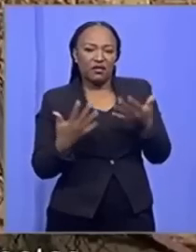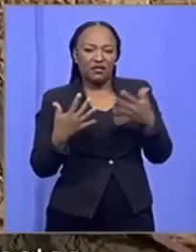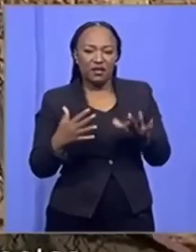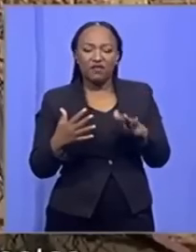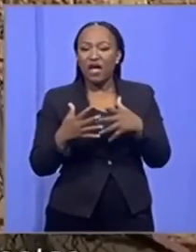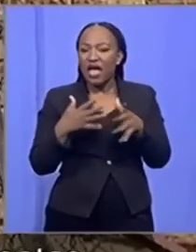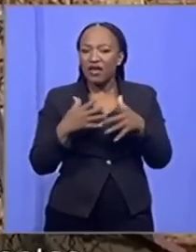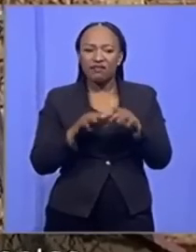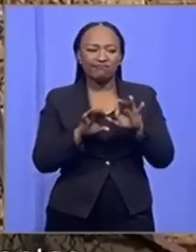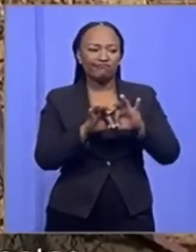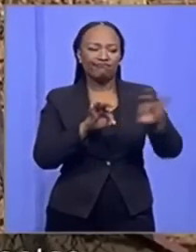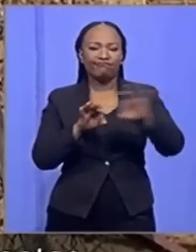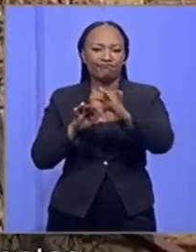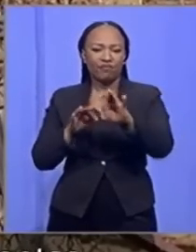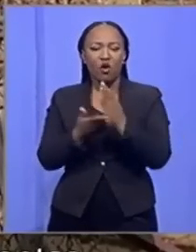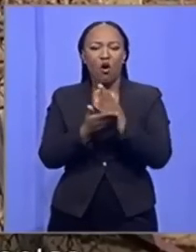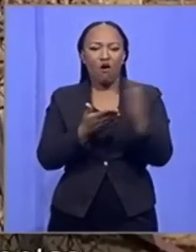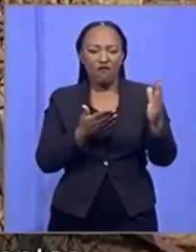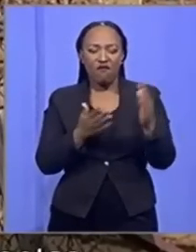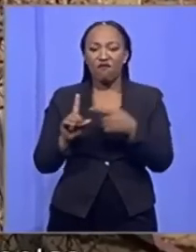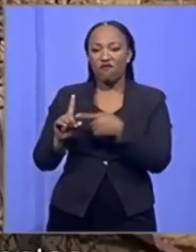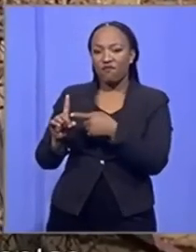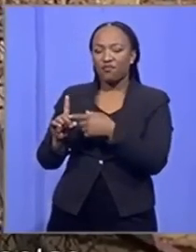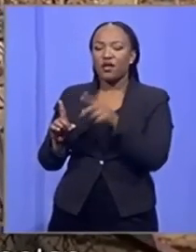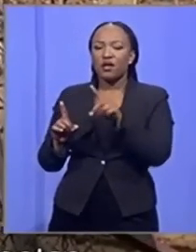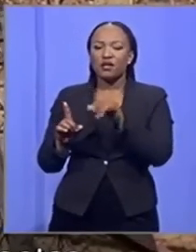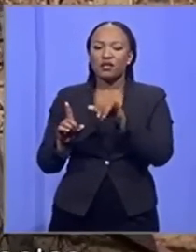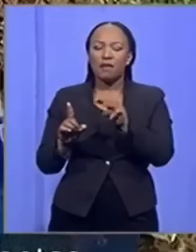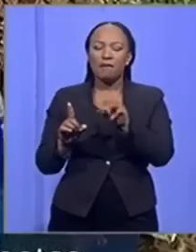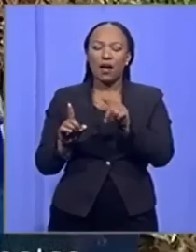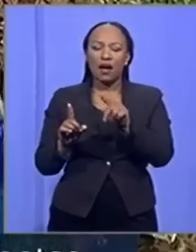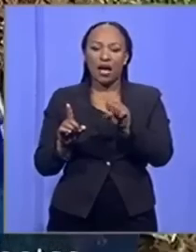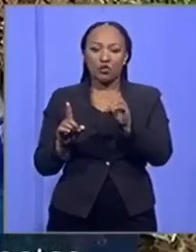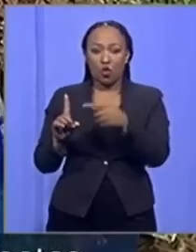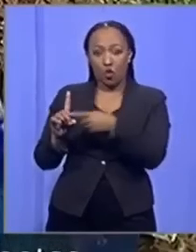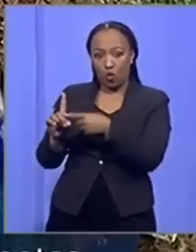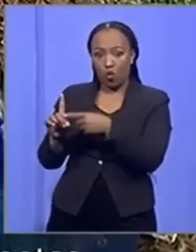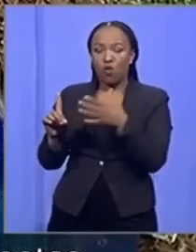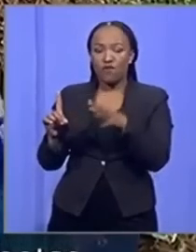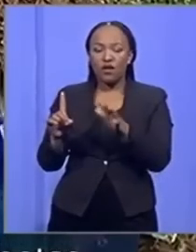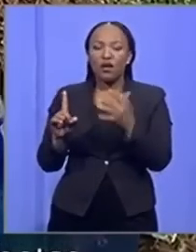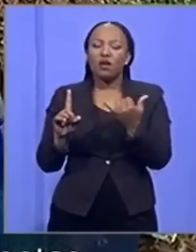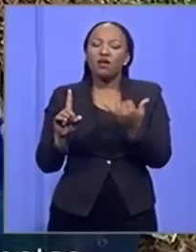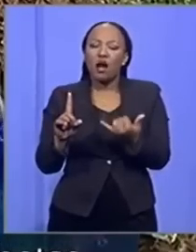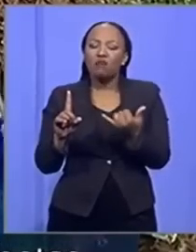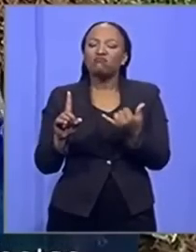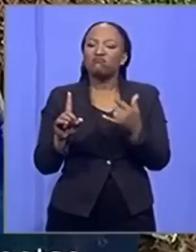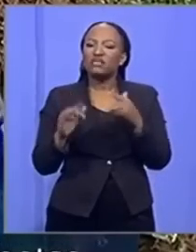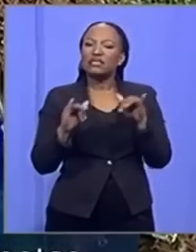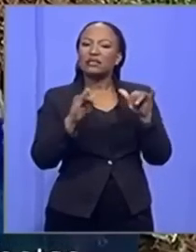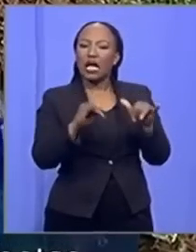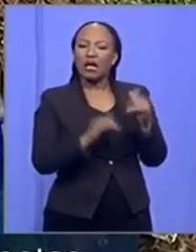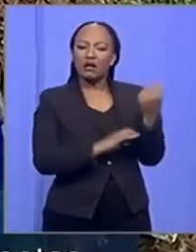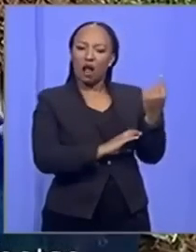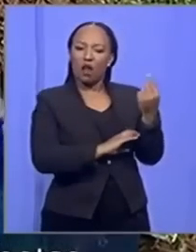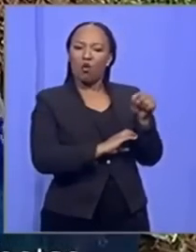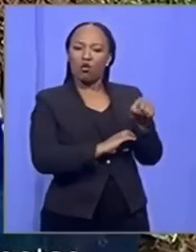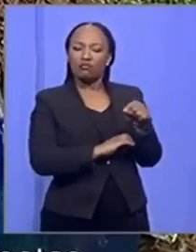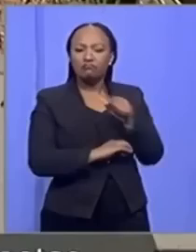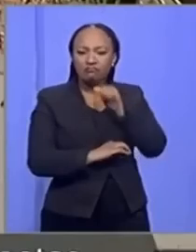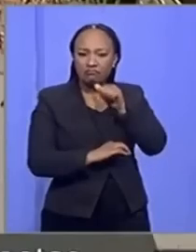metsi. Dimakatso Tsokodibane wa dingwaga di le 69 o nna le nosi mme o patelesega go